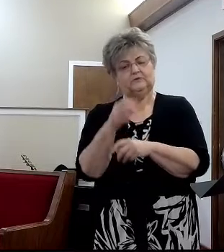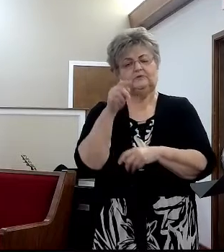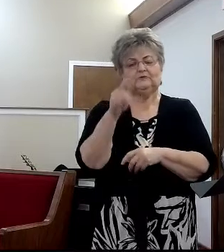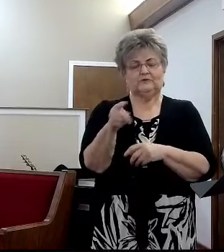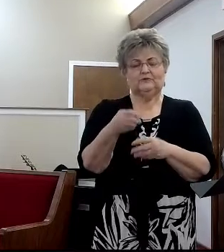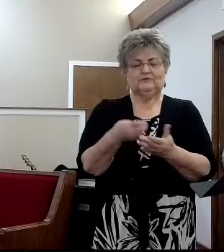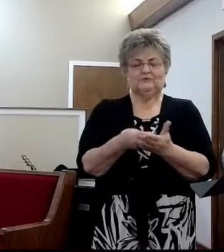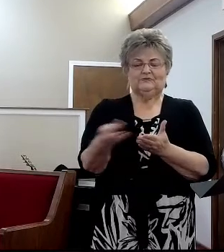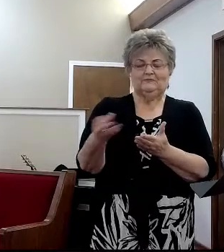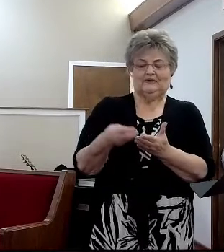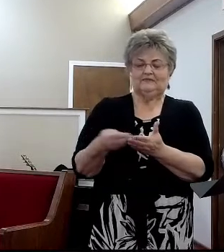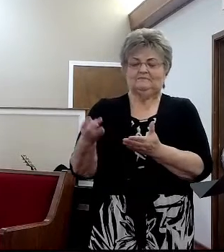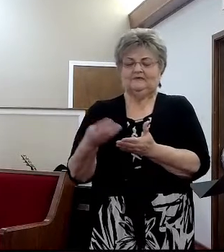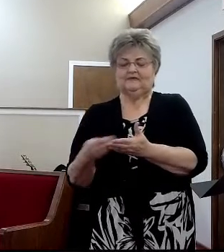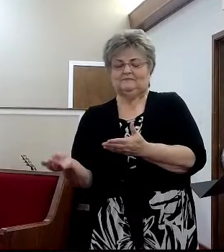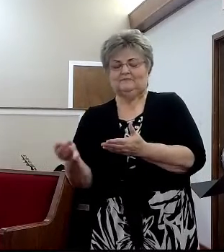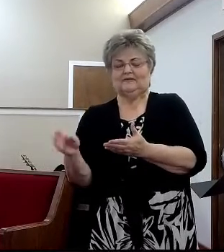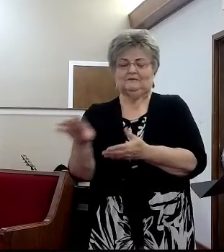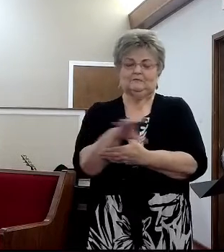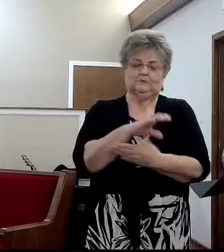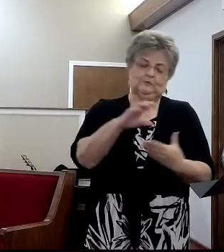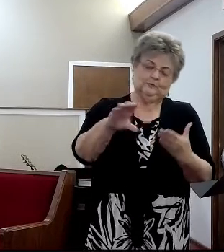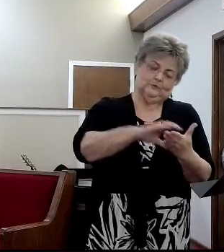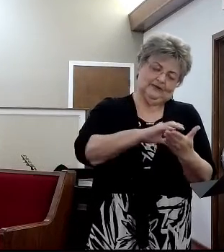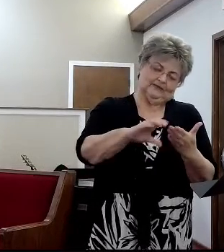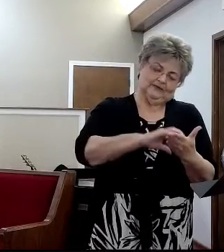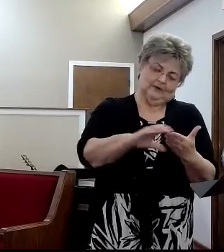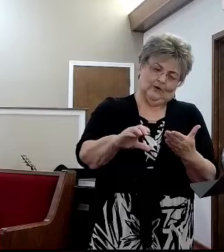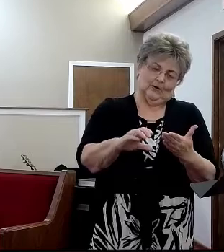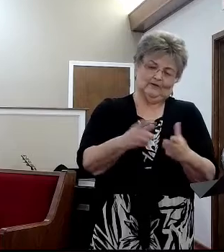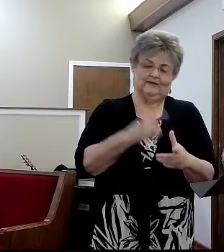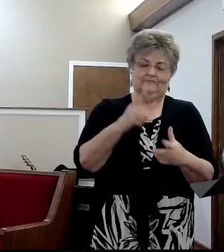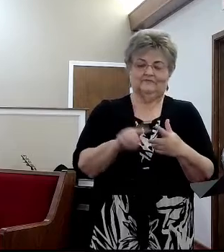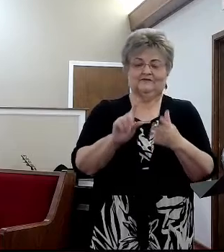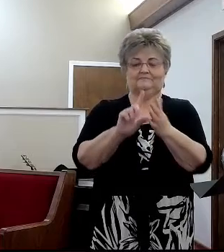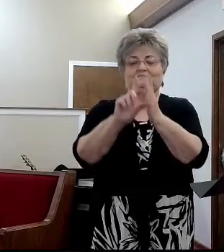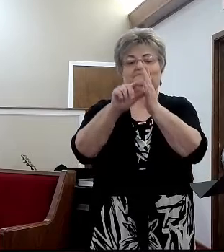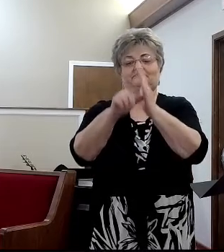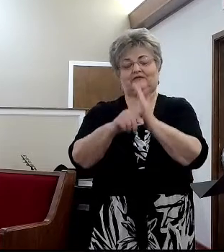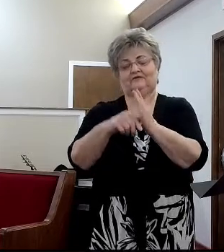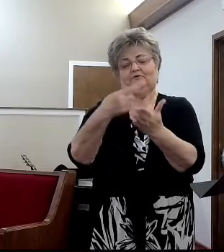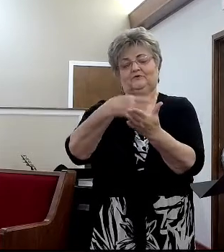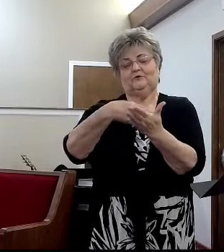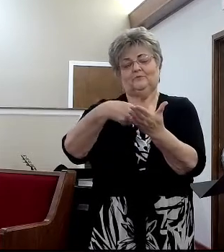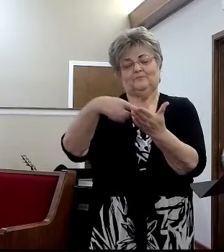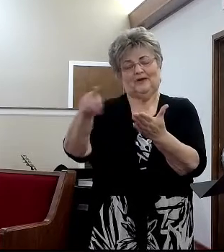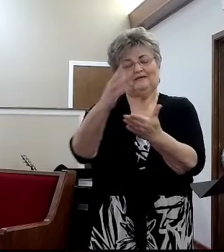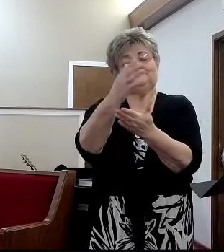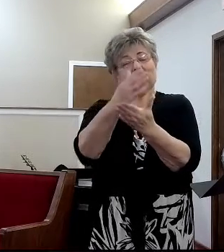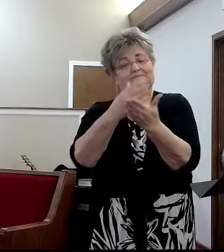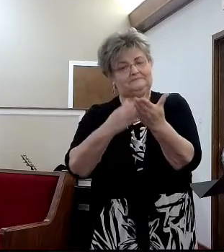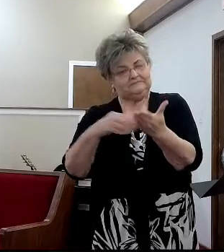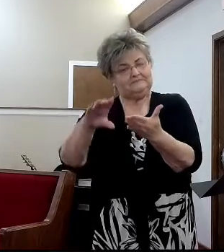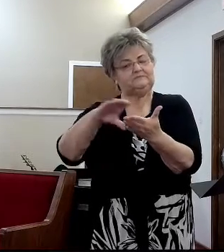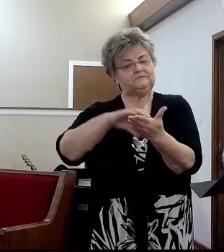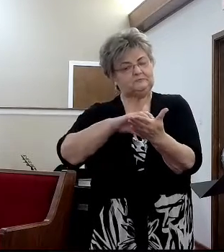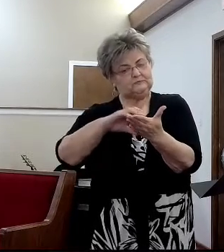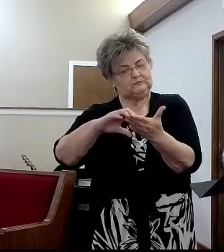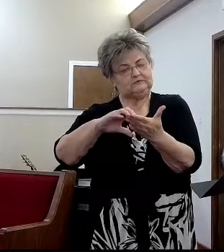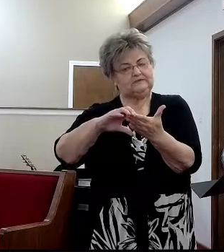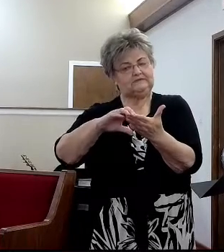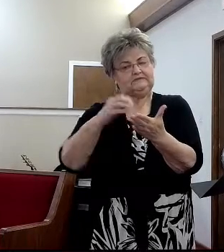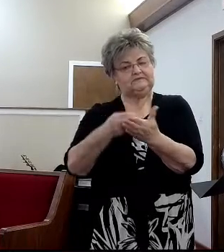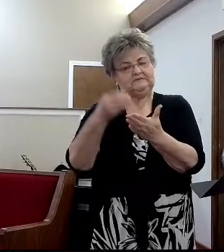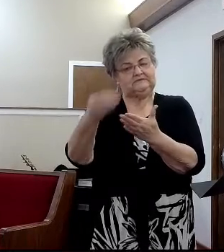get paid, right? And then you pay your credit card. But maybe you don't pay it off, hoping you're paying it off. And then now that